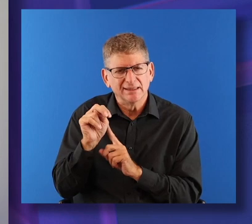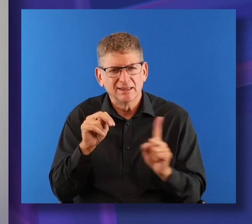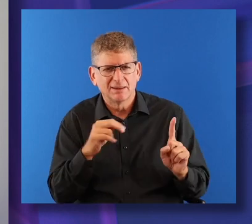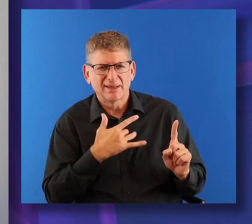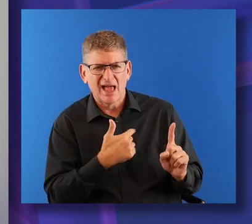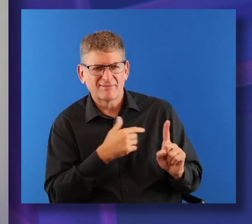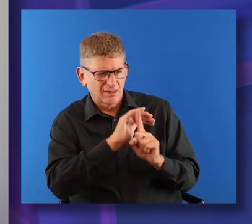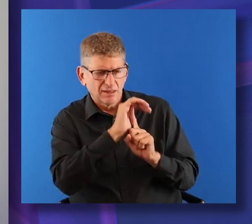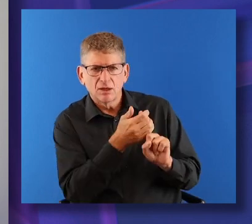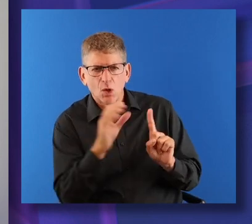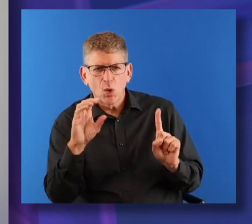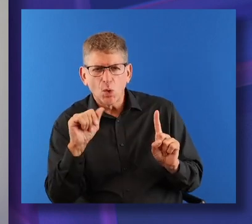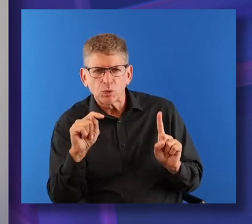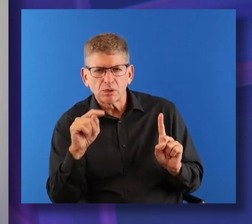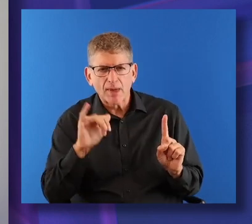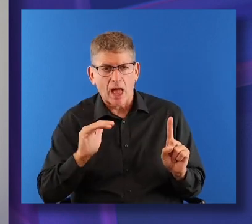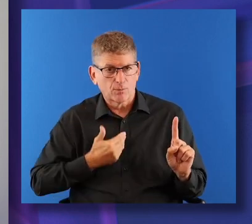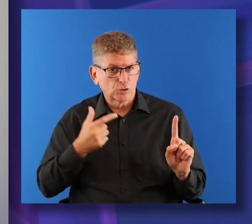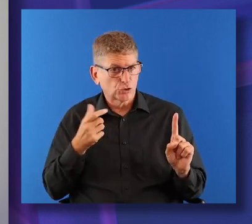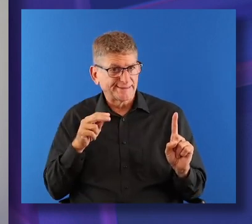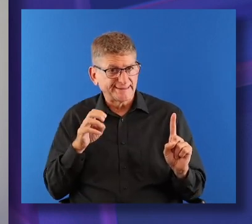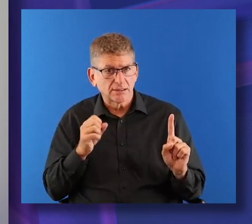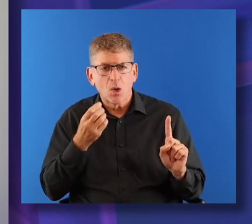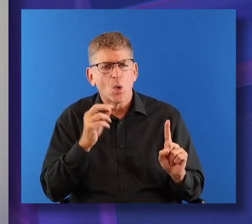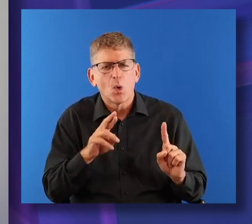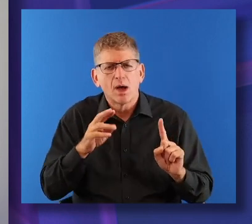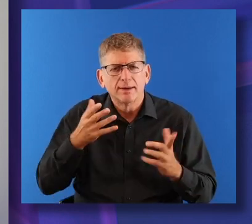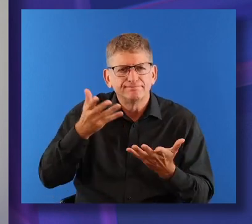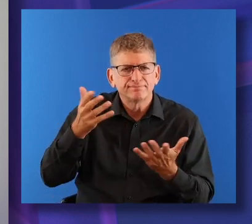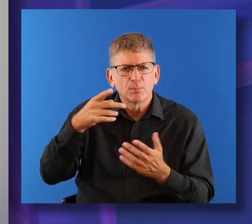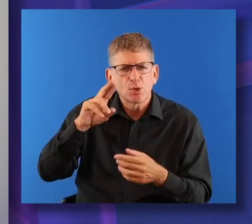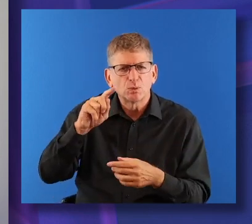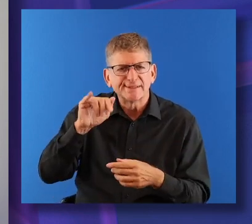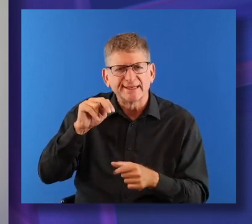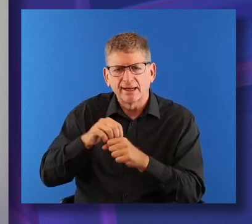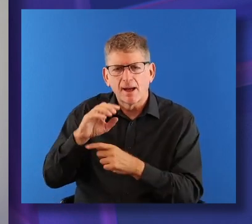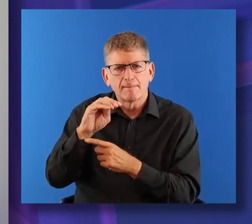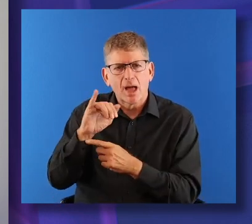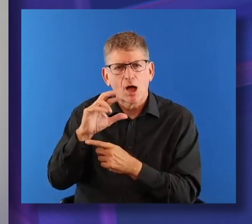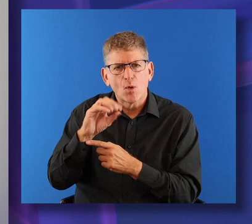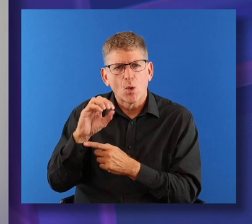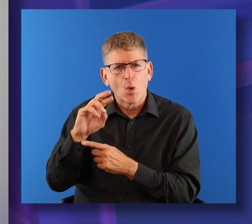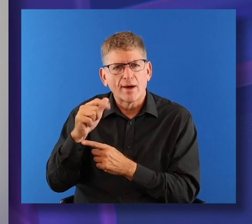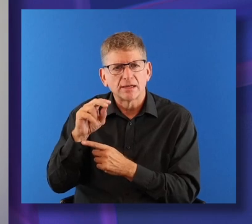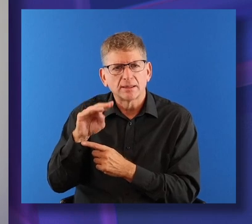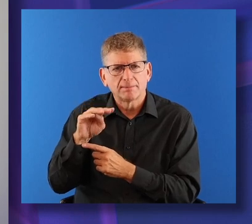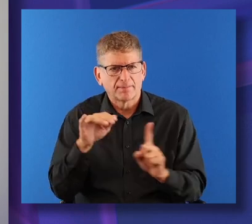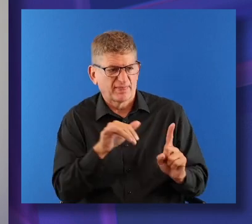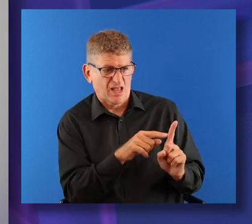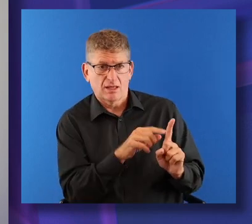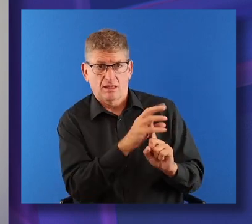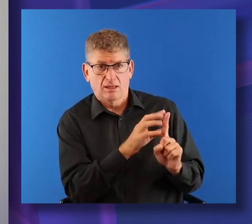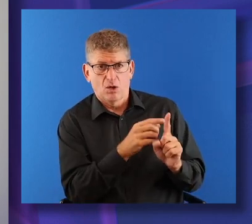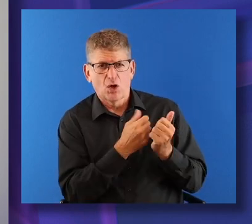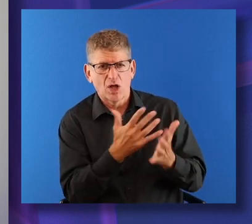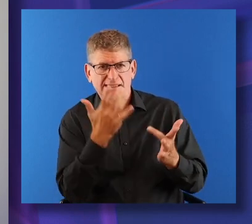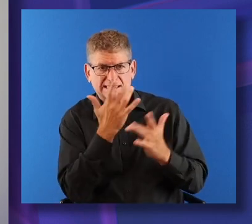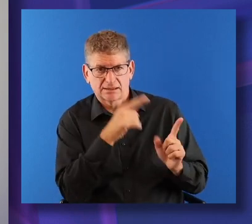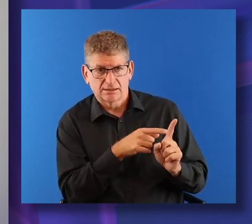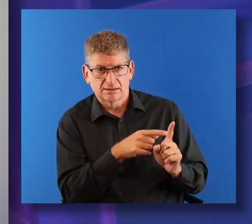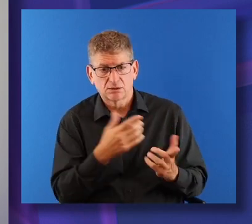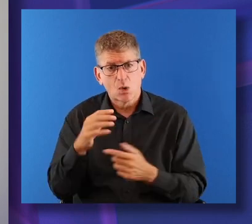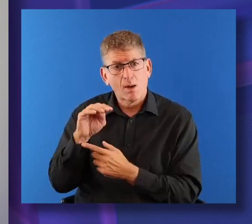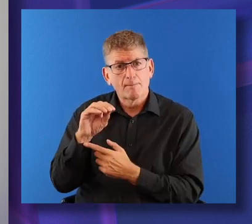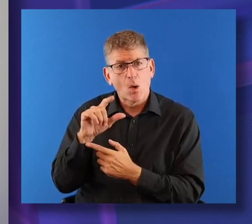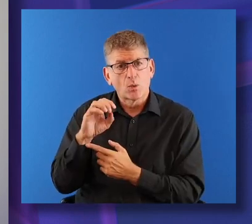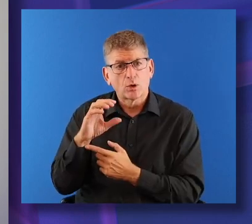by our genes, or a protein in microorganisms causing a disease. Molecular design strategies are used to find